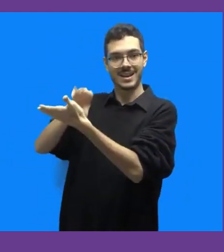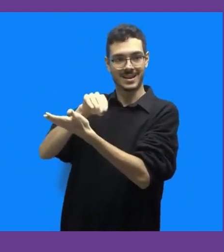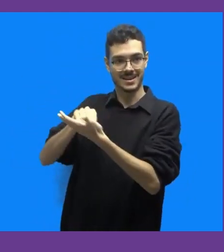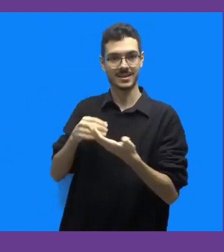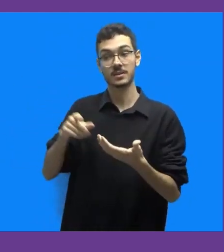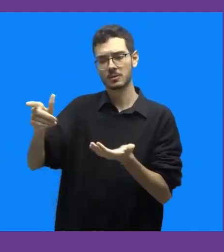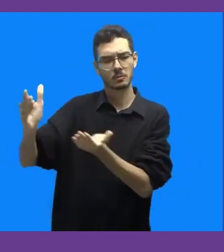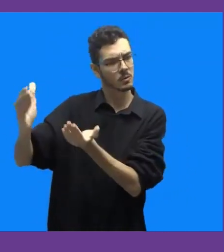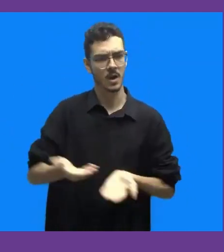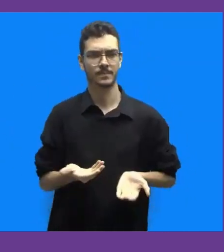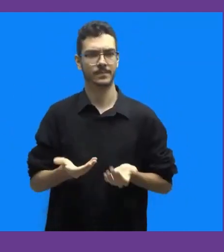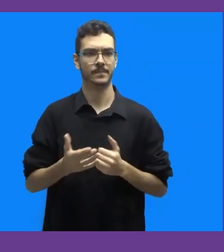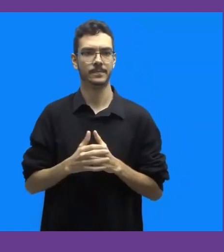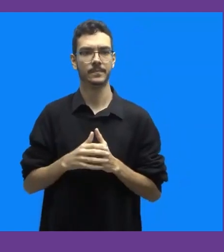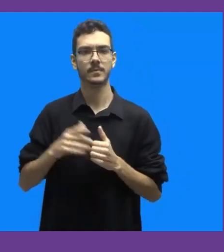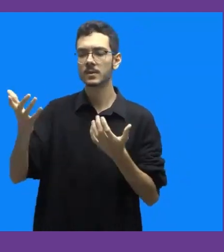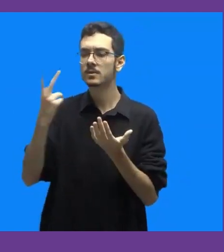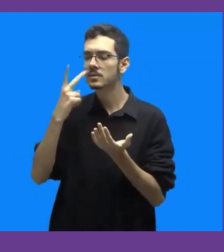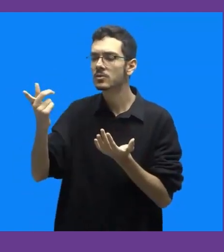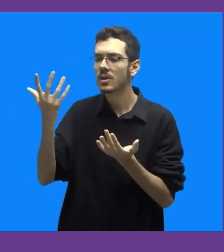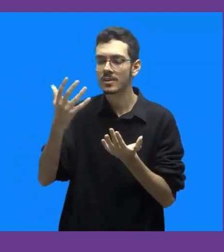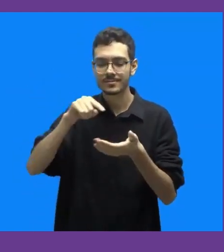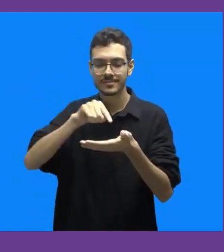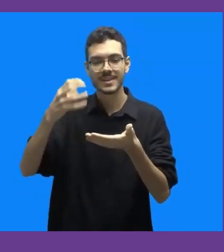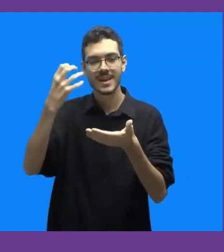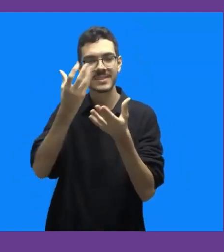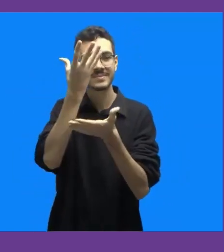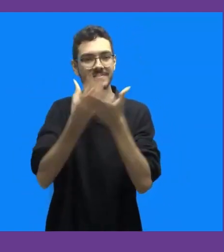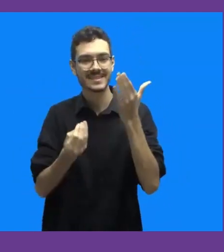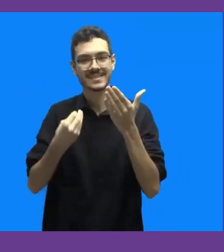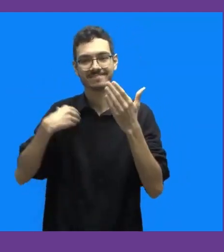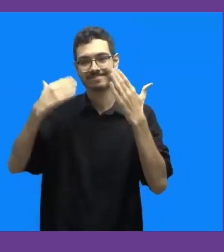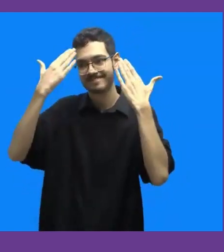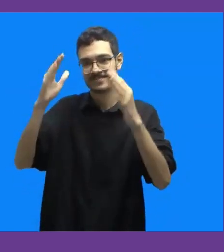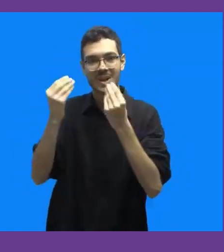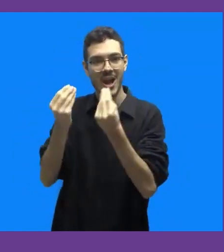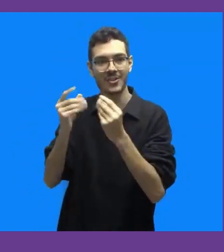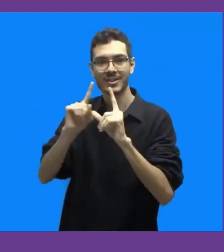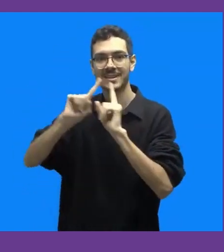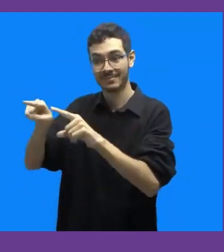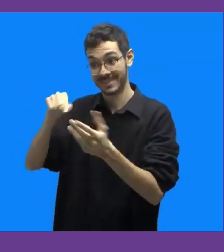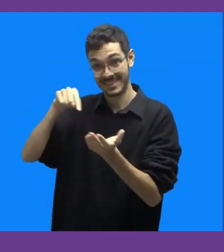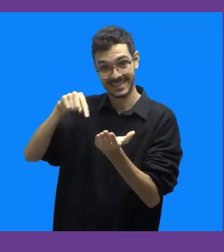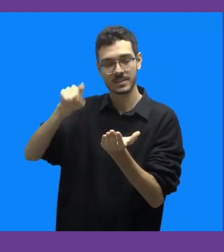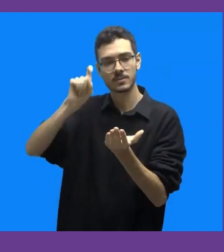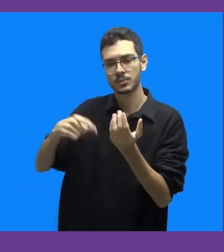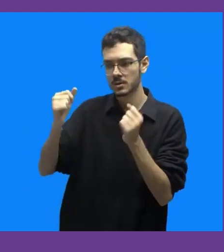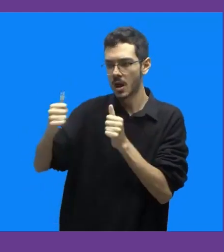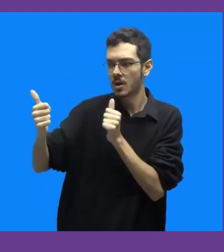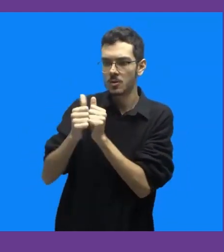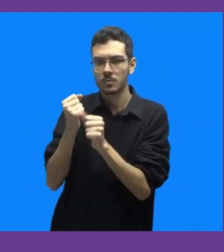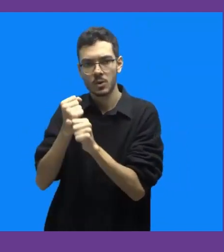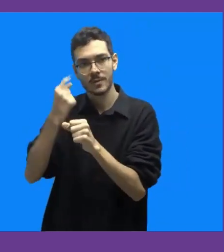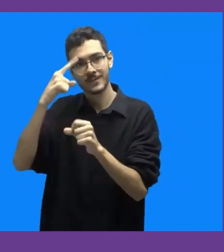it. So when I realised that it wasn't, I didn't have to have all the answers, and that actually really the architects and the engineers should know